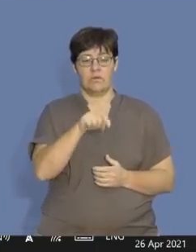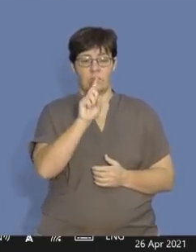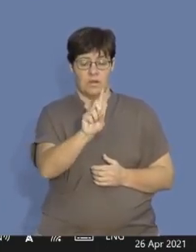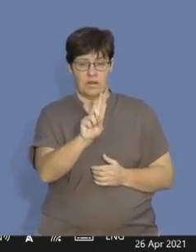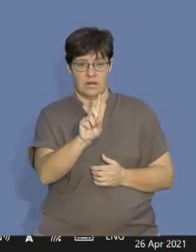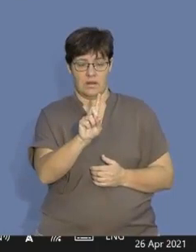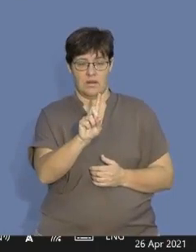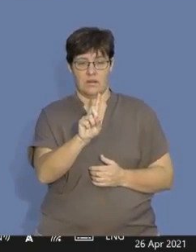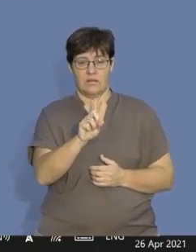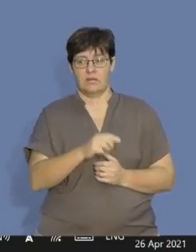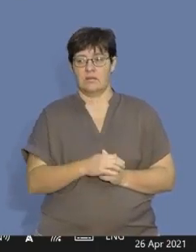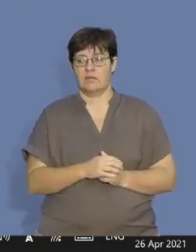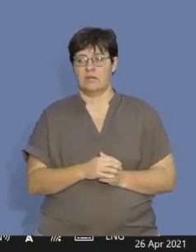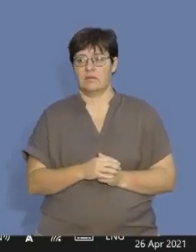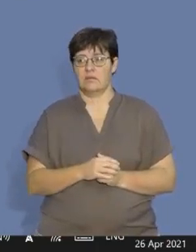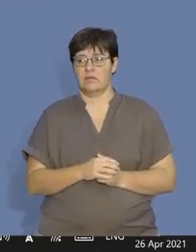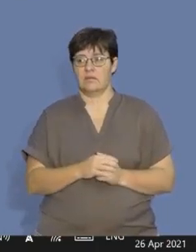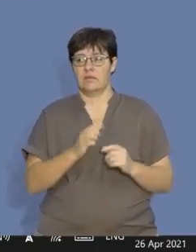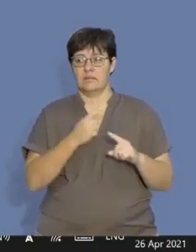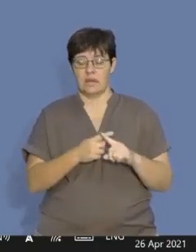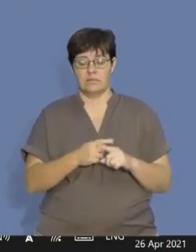3.1 times